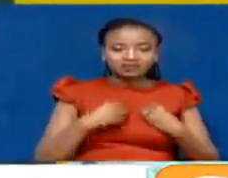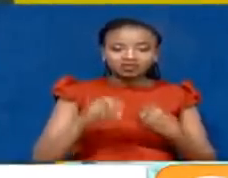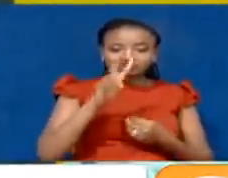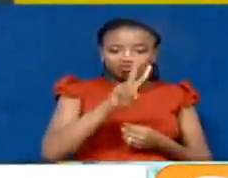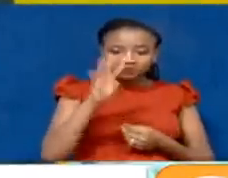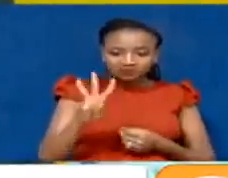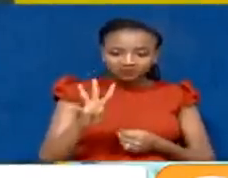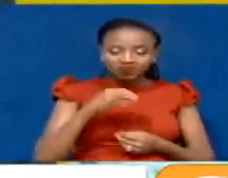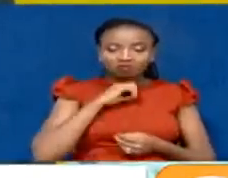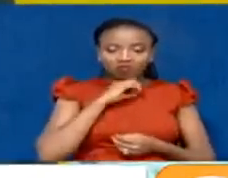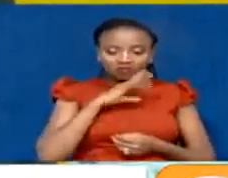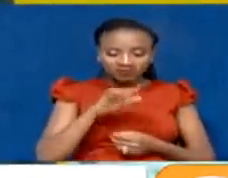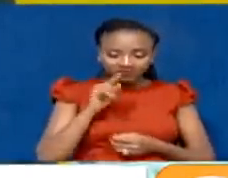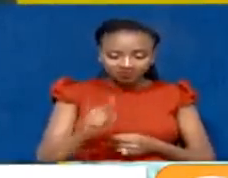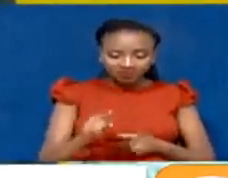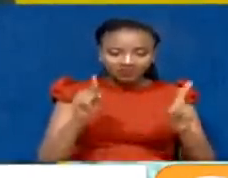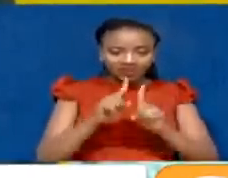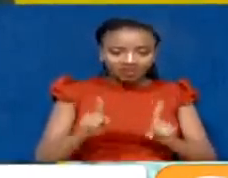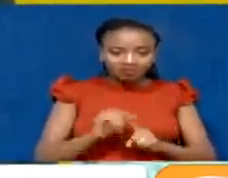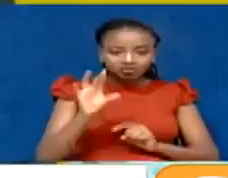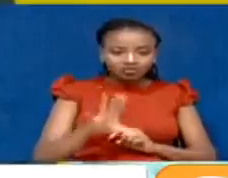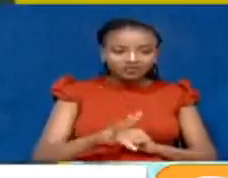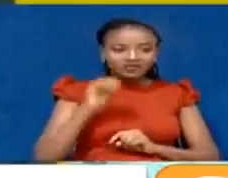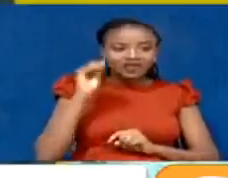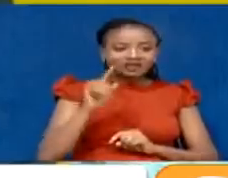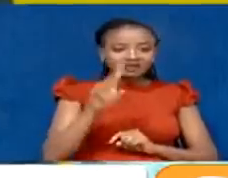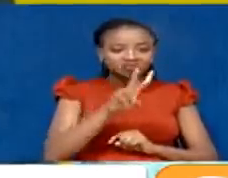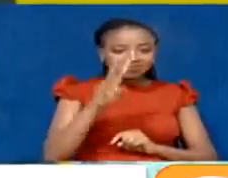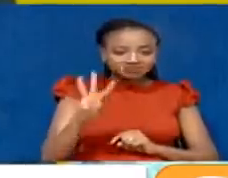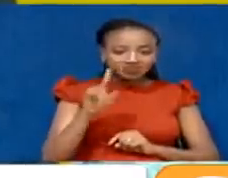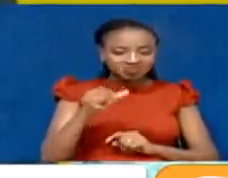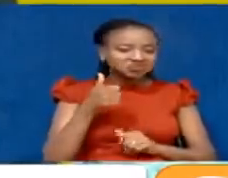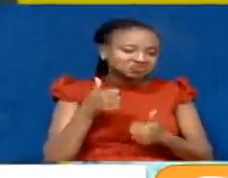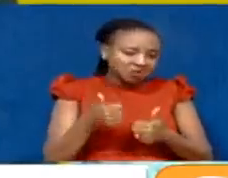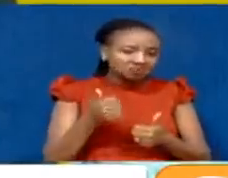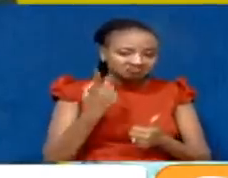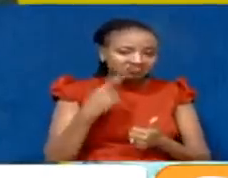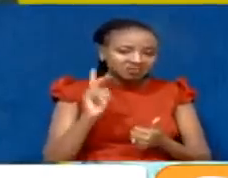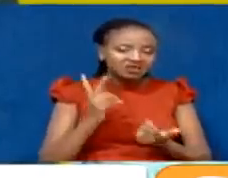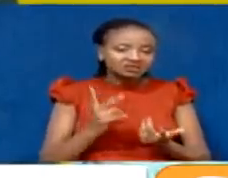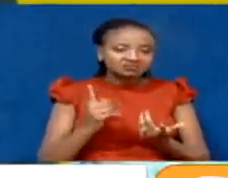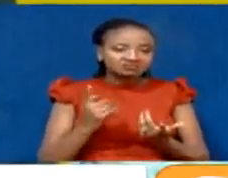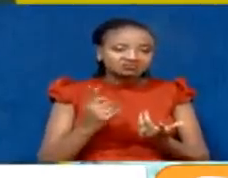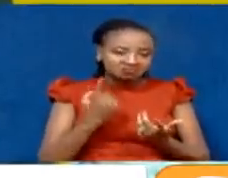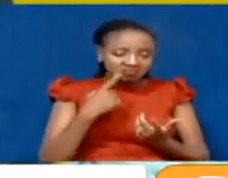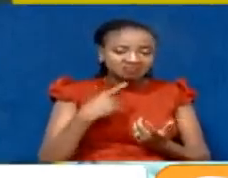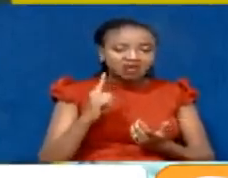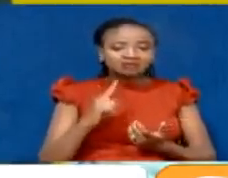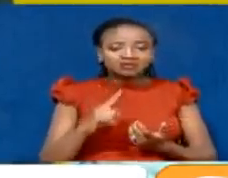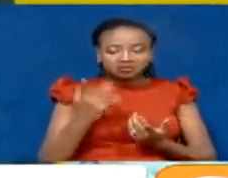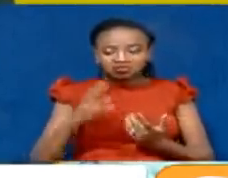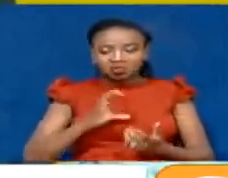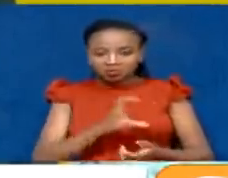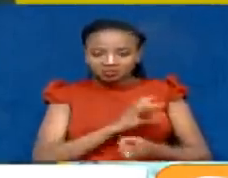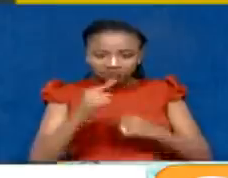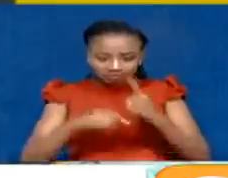those complaints and they were found to be merited and the committee proceeded